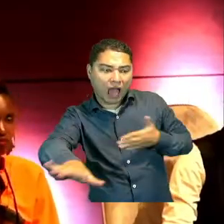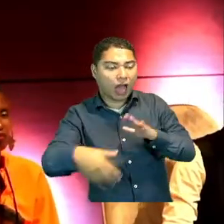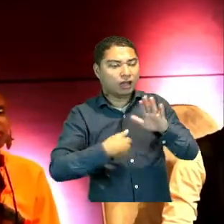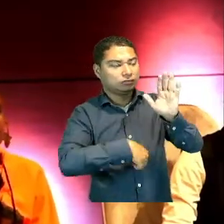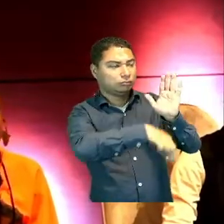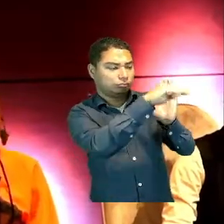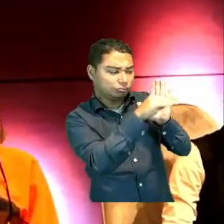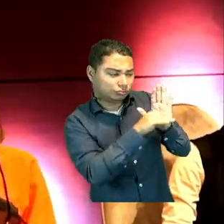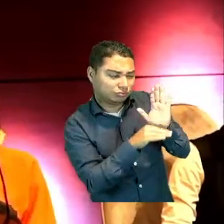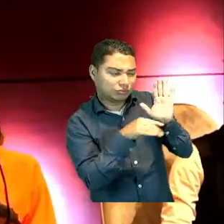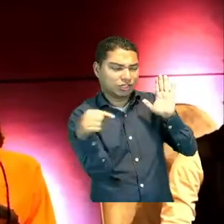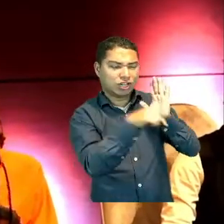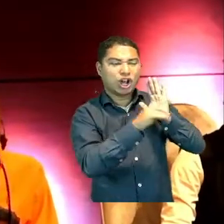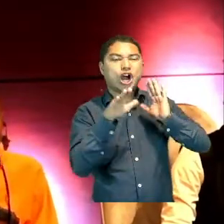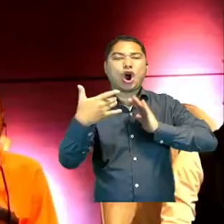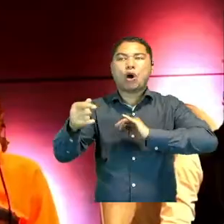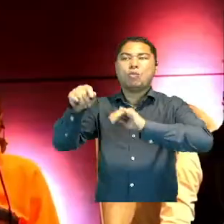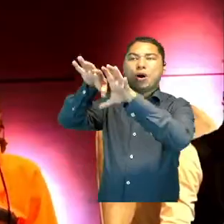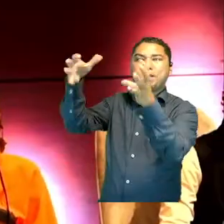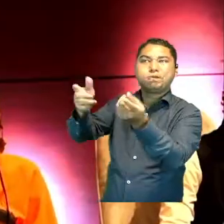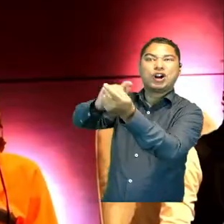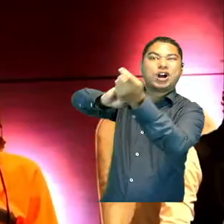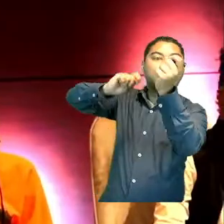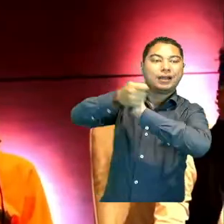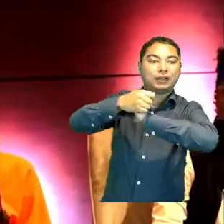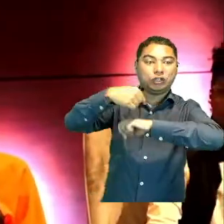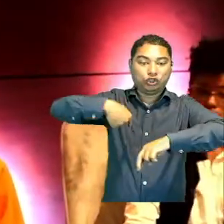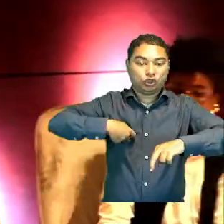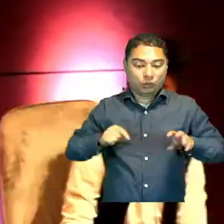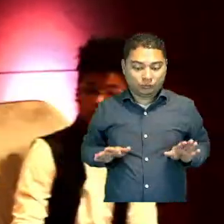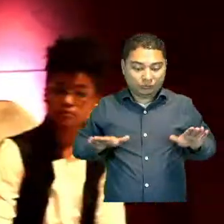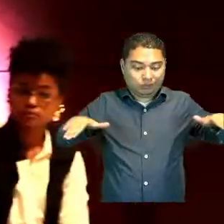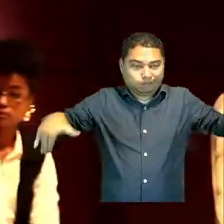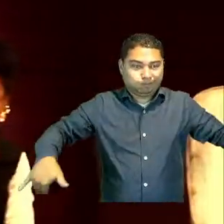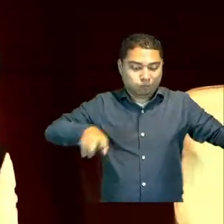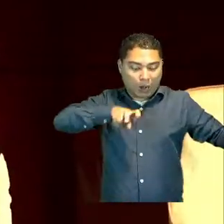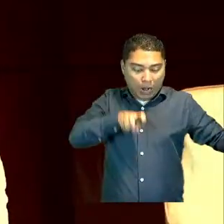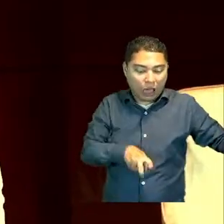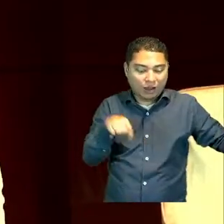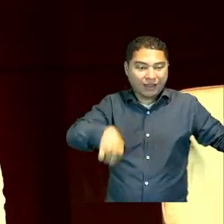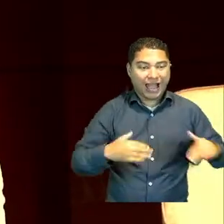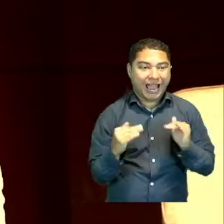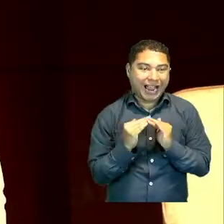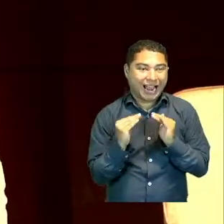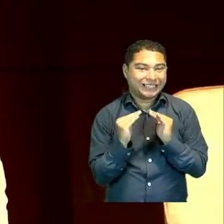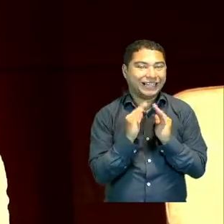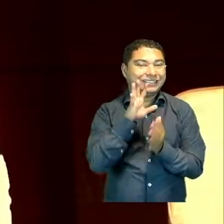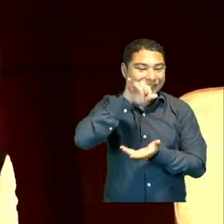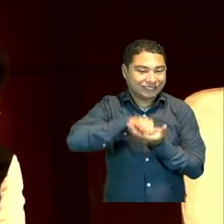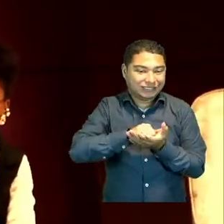bringing as a proposal of how to change the world. And when I was sitting on the couch of my